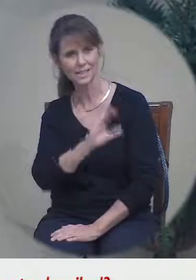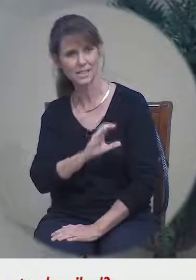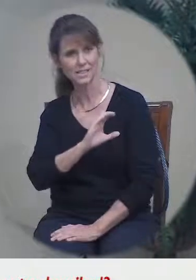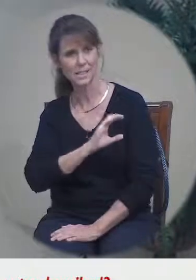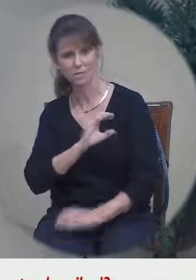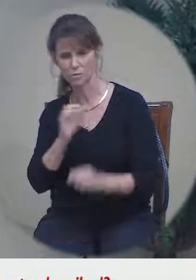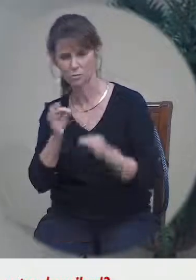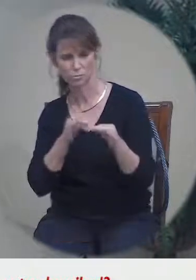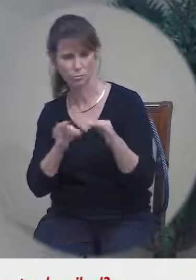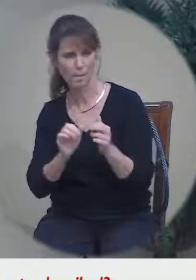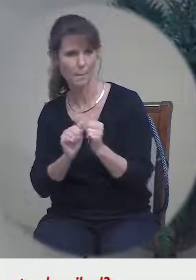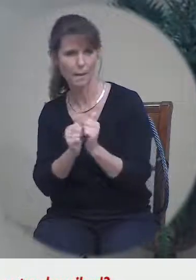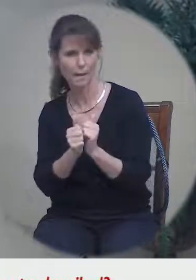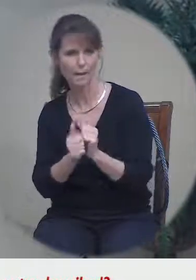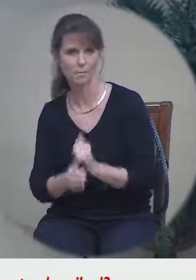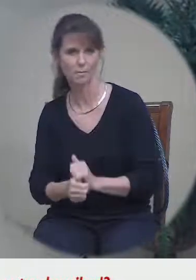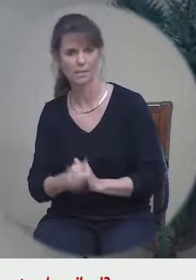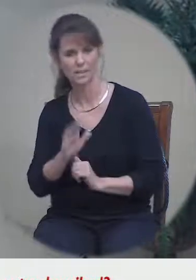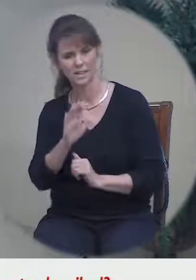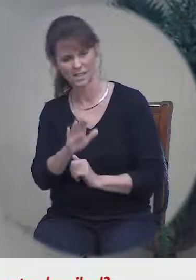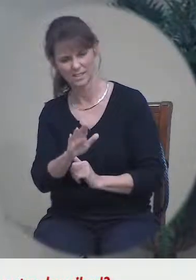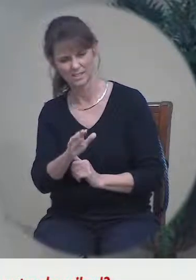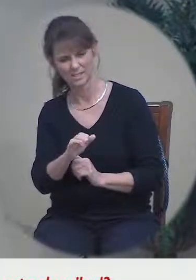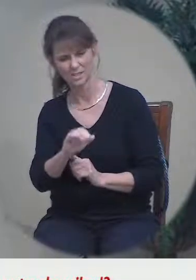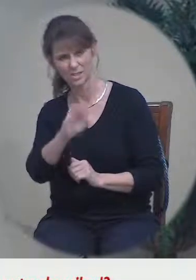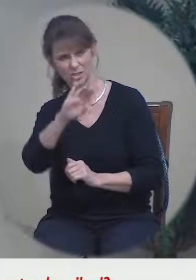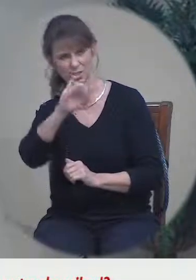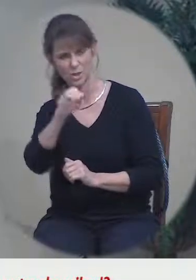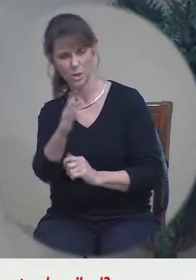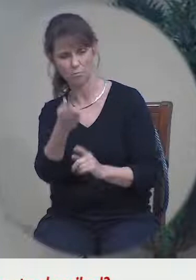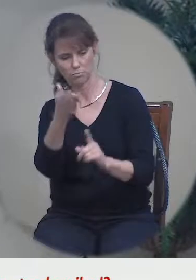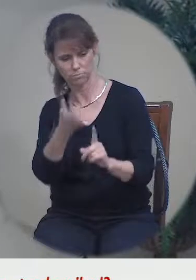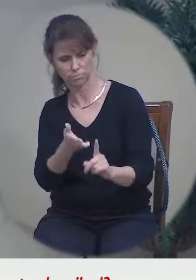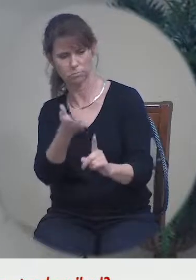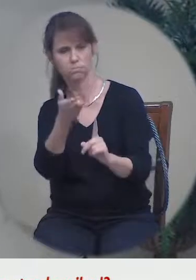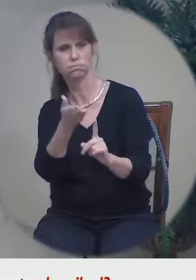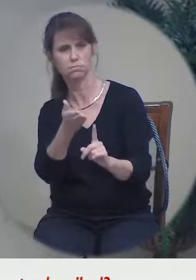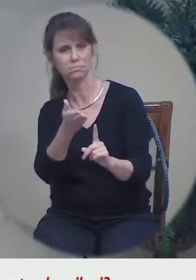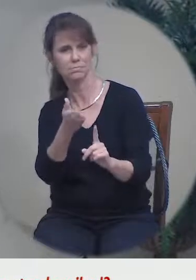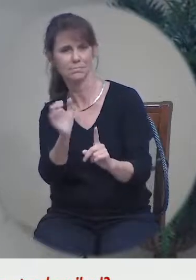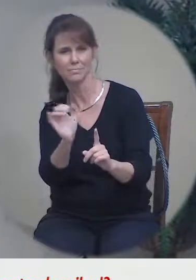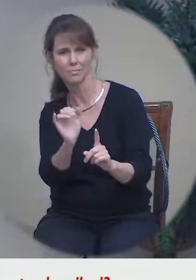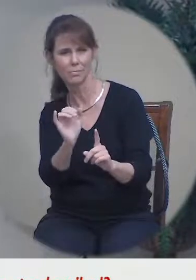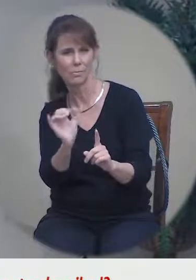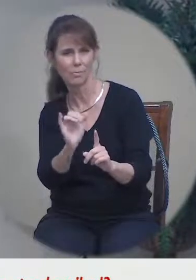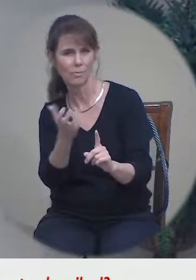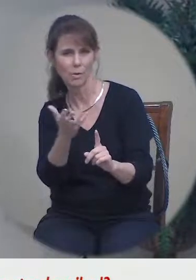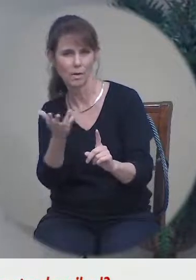described? How is he described? What about his character is pinpointed in the text?